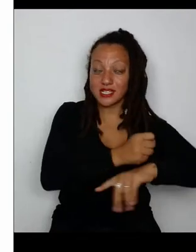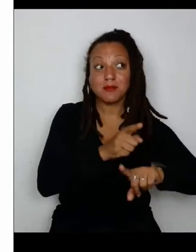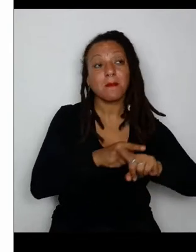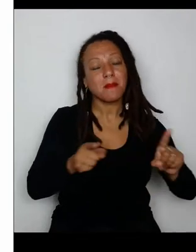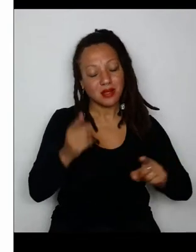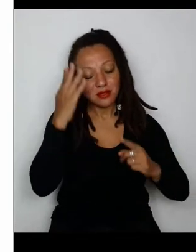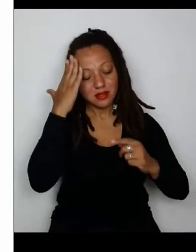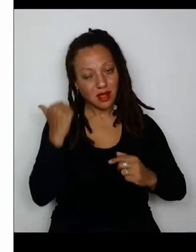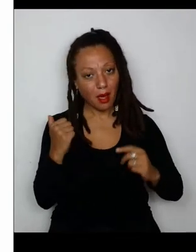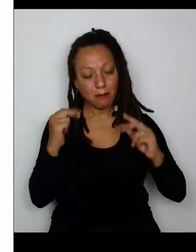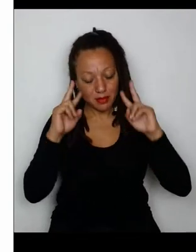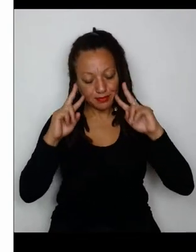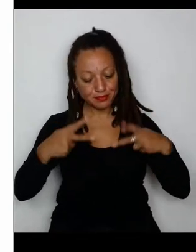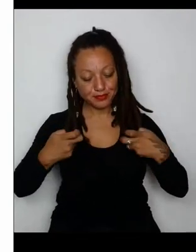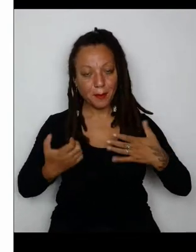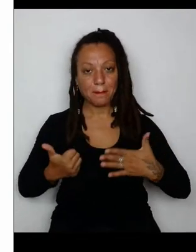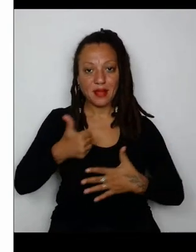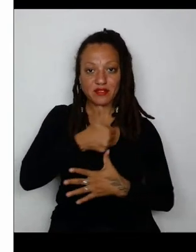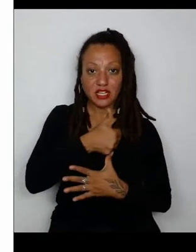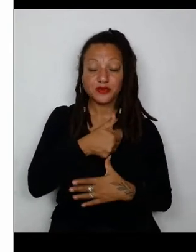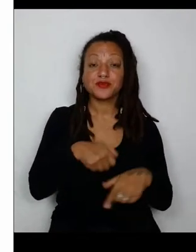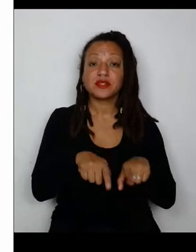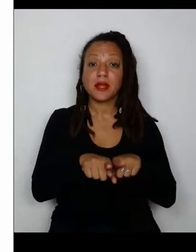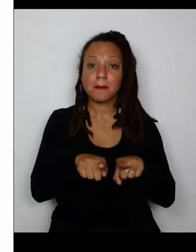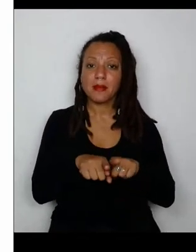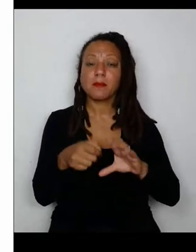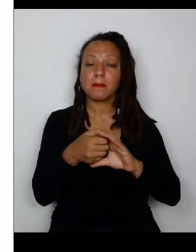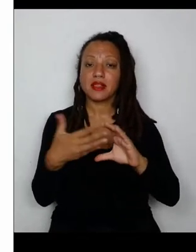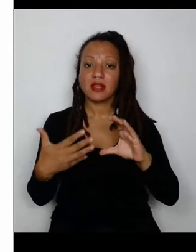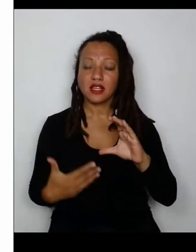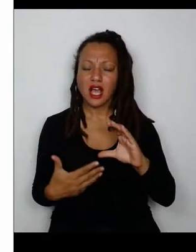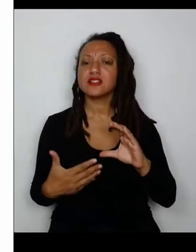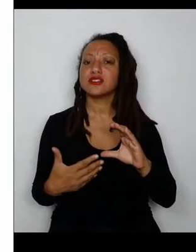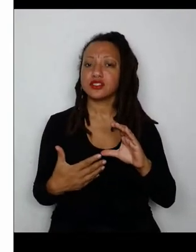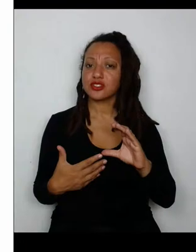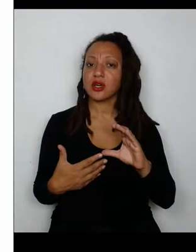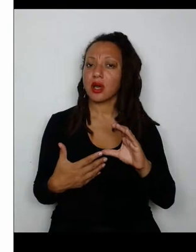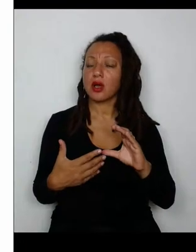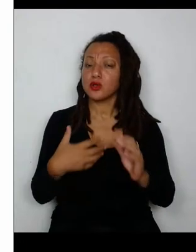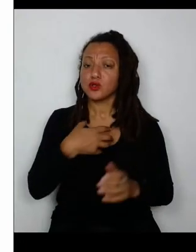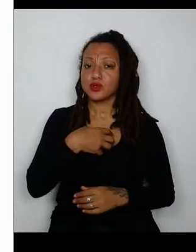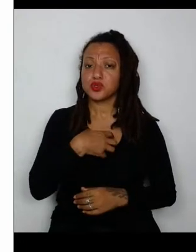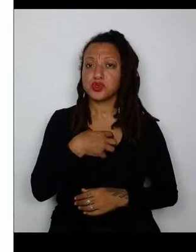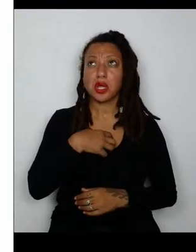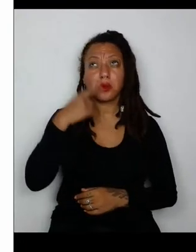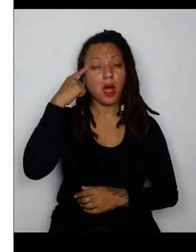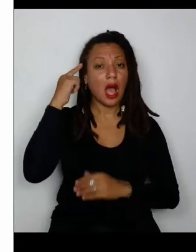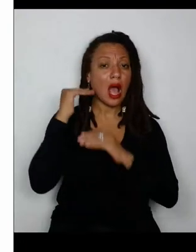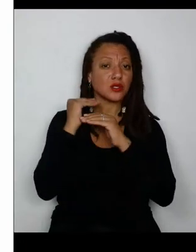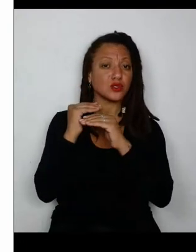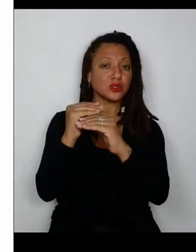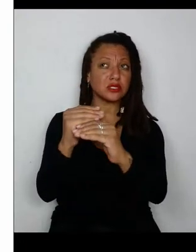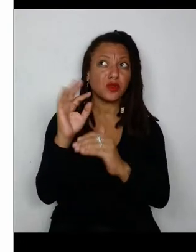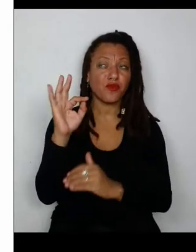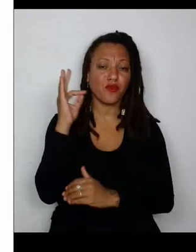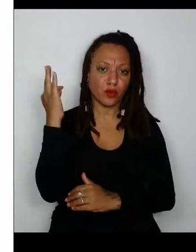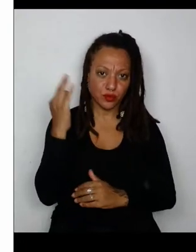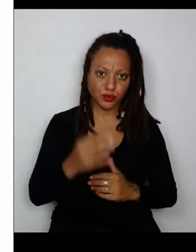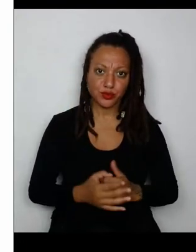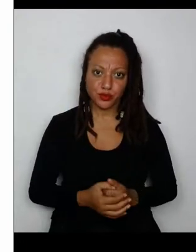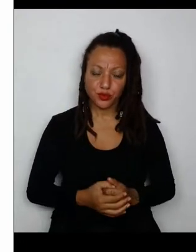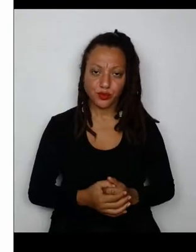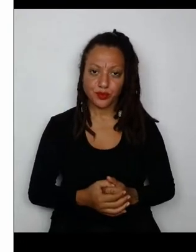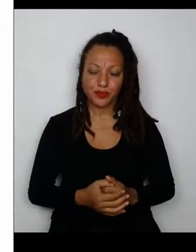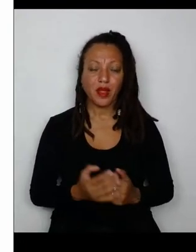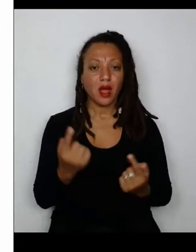characterized by a coldly linear logic and false reasoning in contrast he presented the artist like